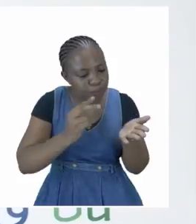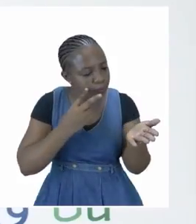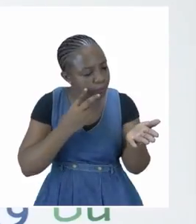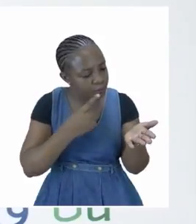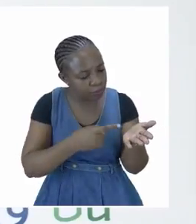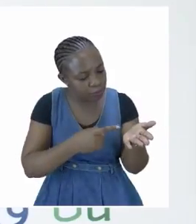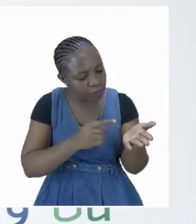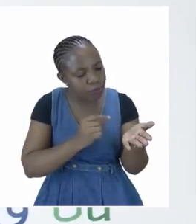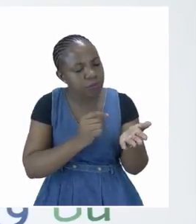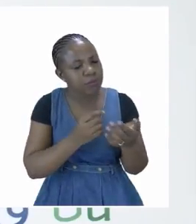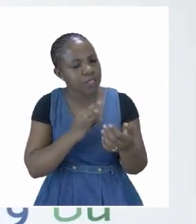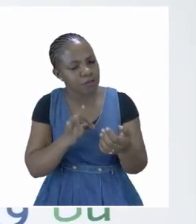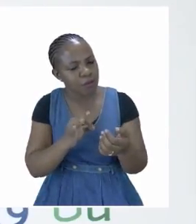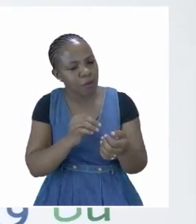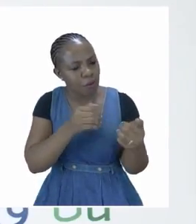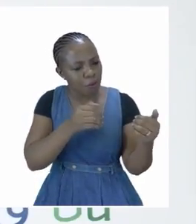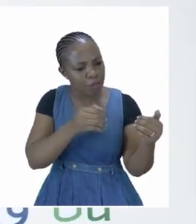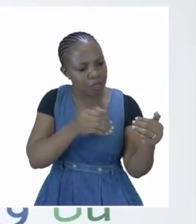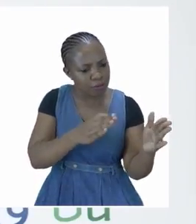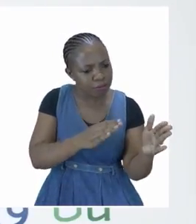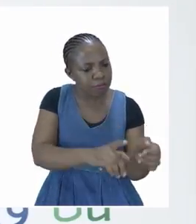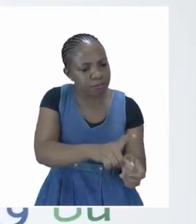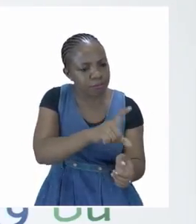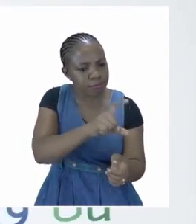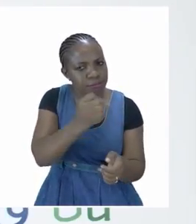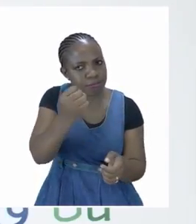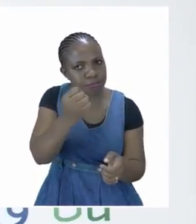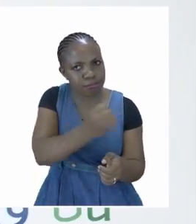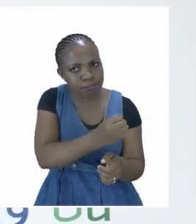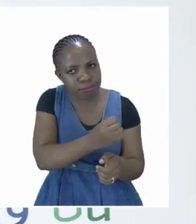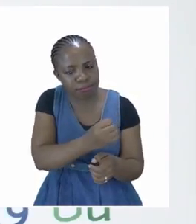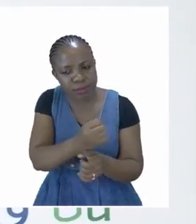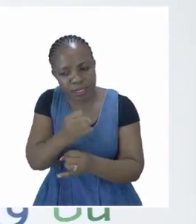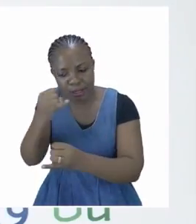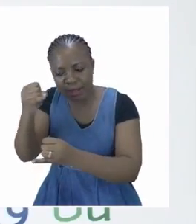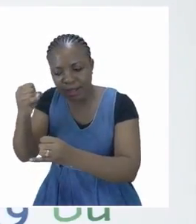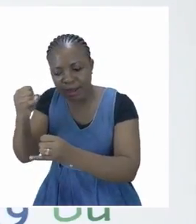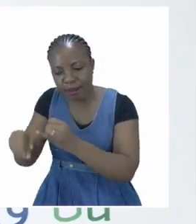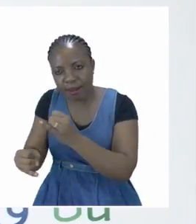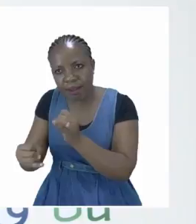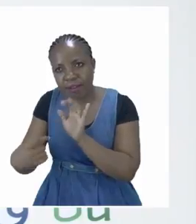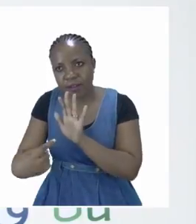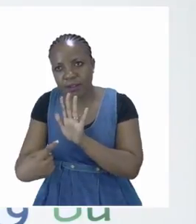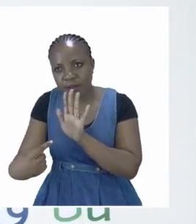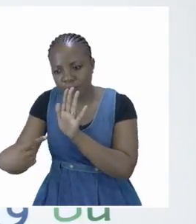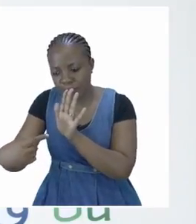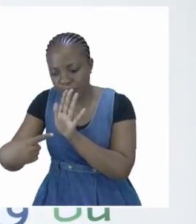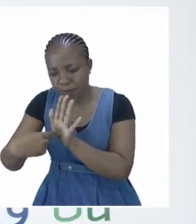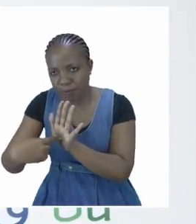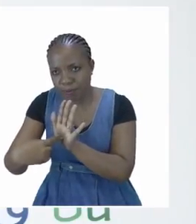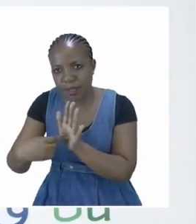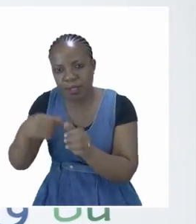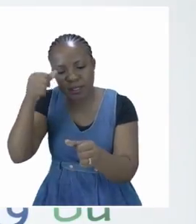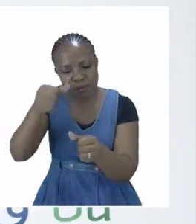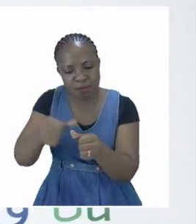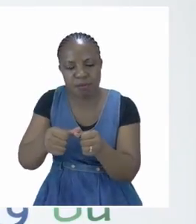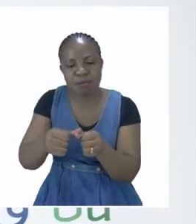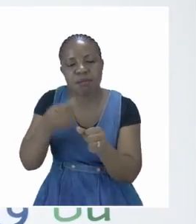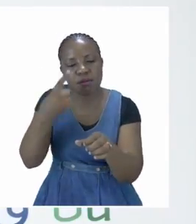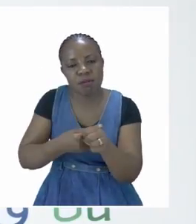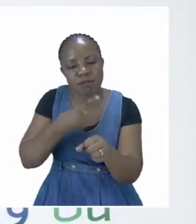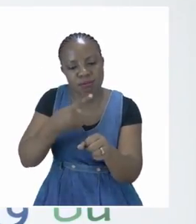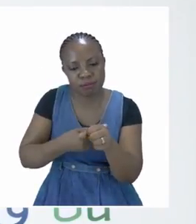end of our lesson. And remember, boys and girls, we must always sanitize.